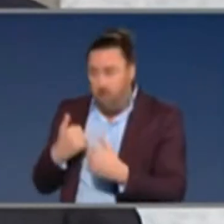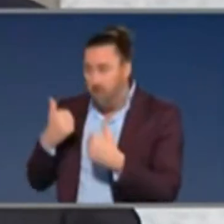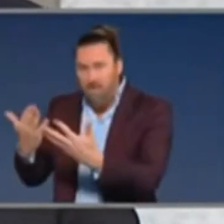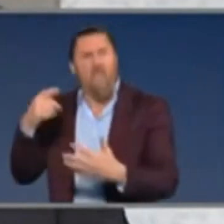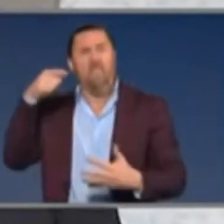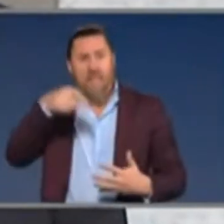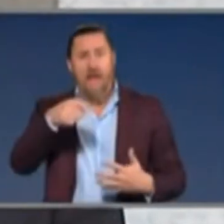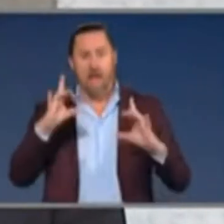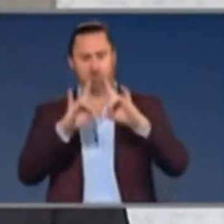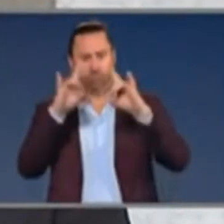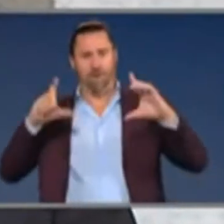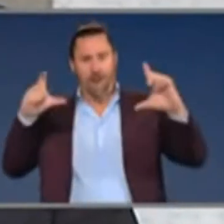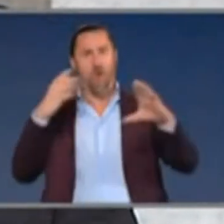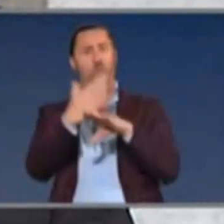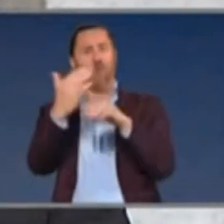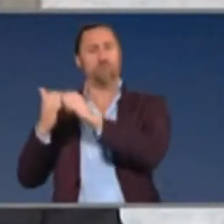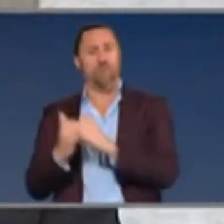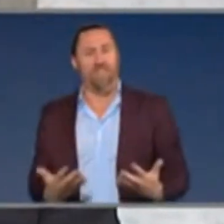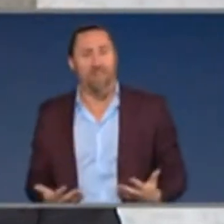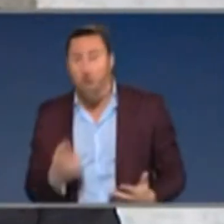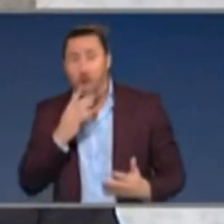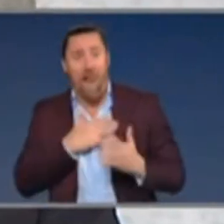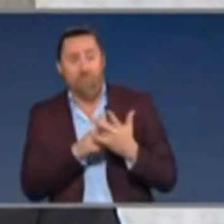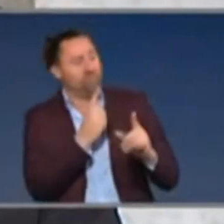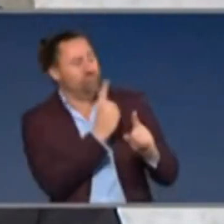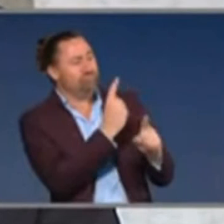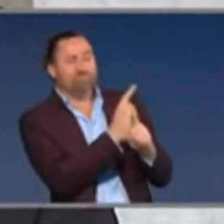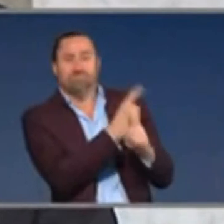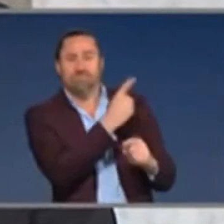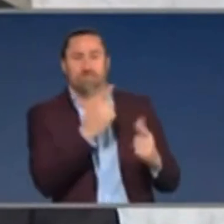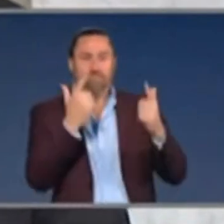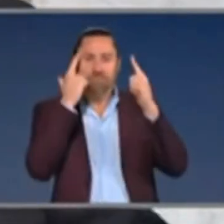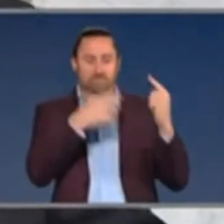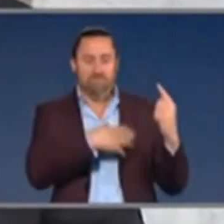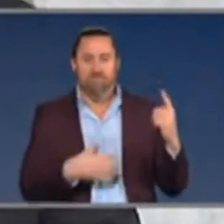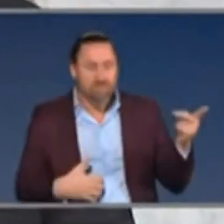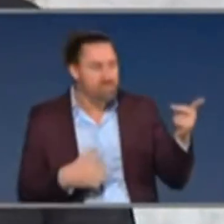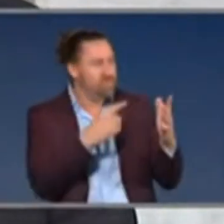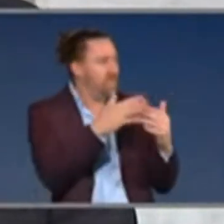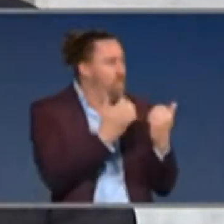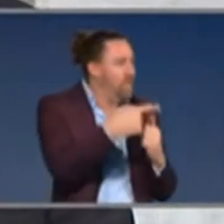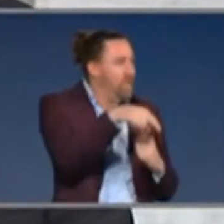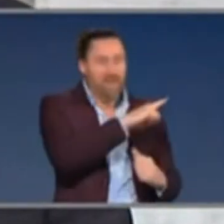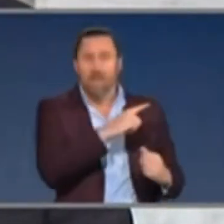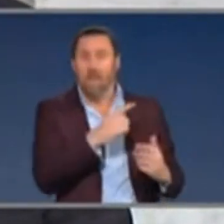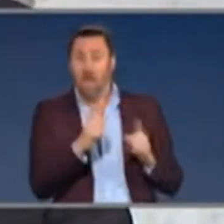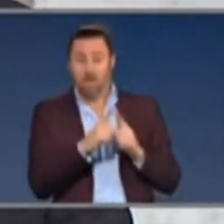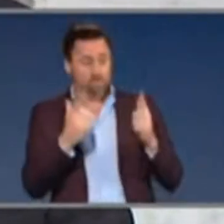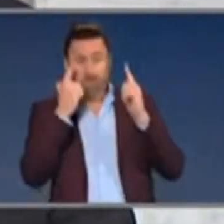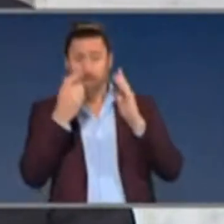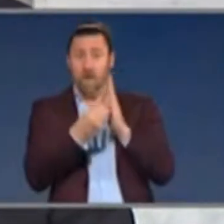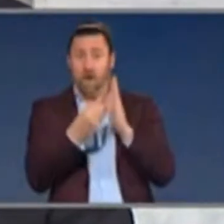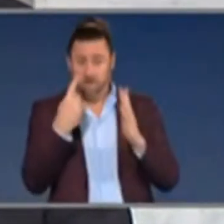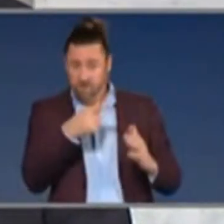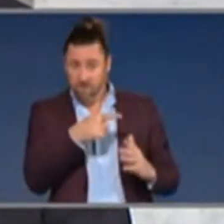And I'm very happy and would love to engage with Premier McGowan along those lines, and the Attorney-General and the Minister for Finance, both very senior Western Australians in